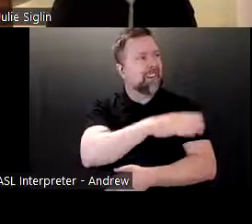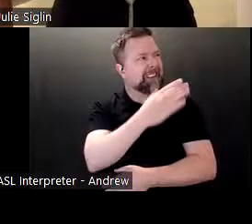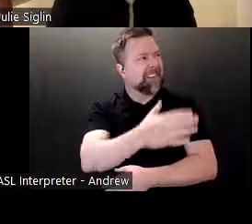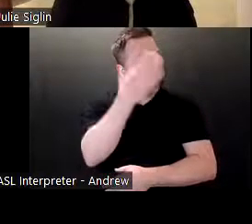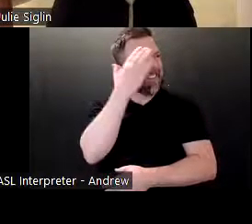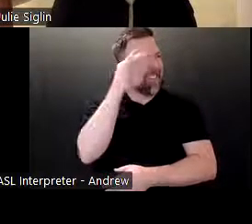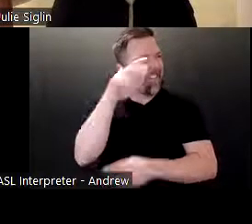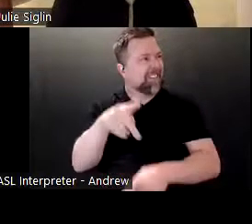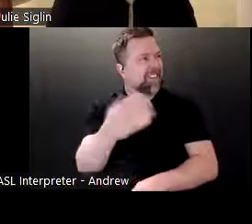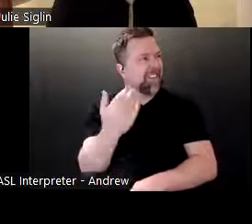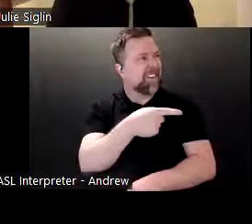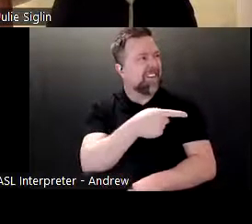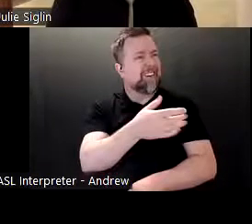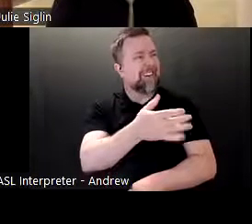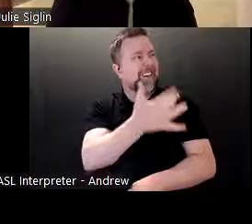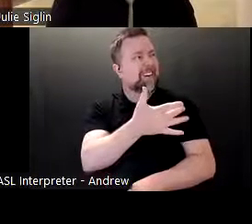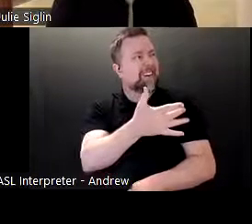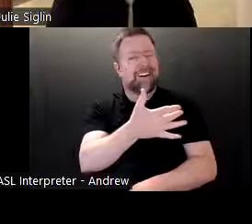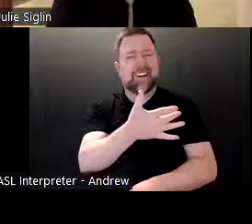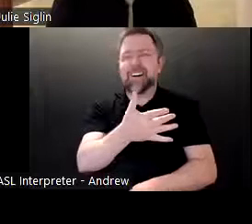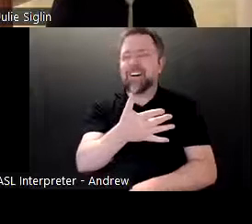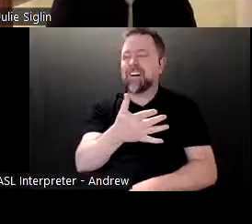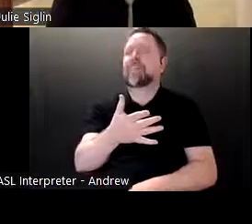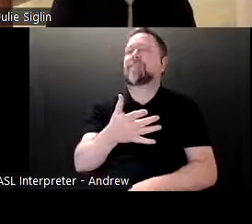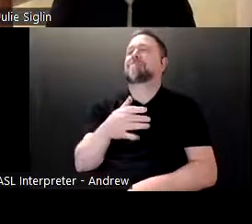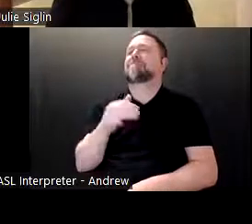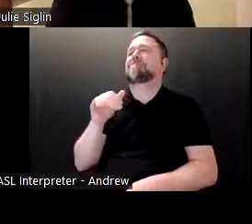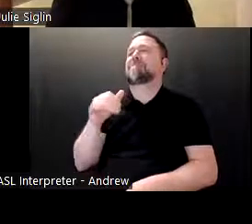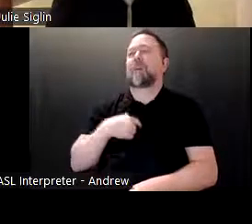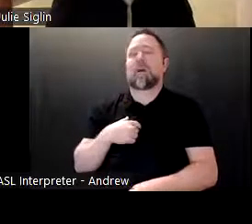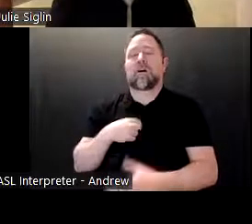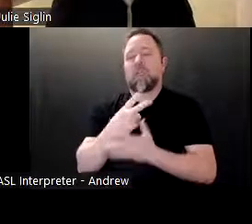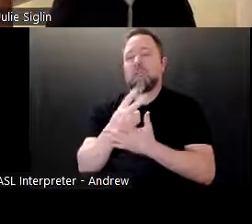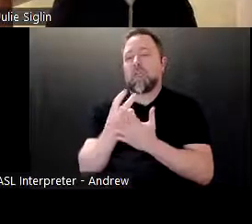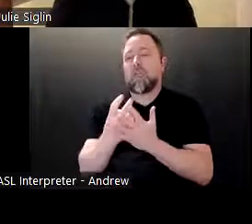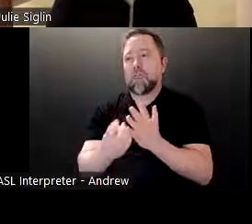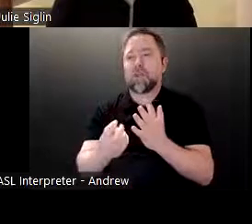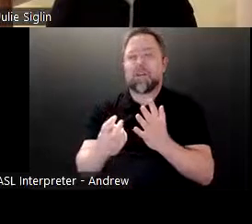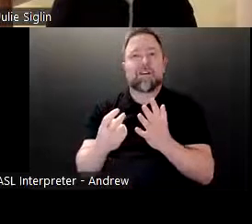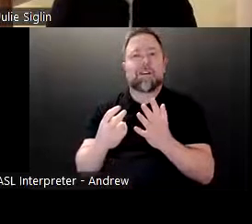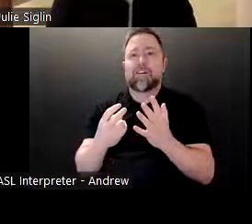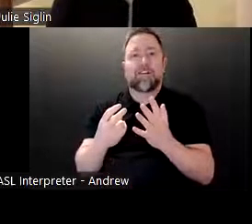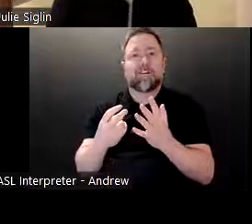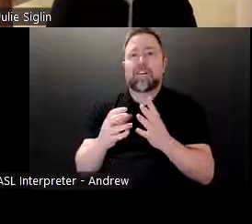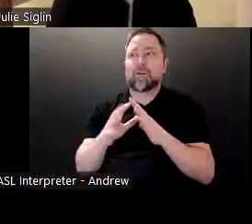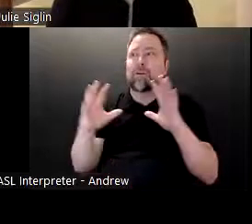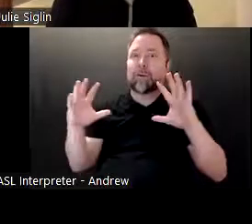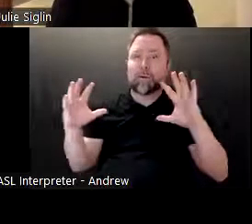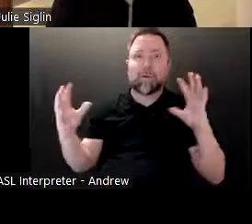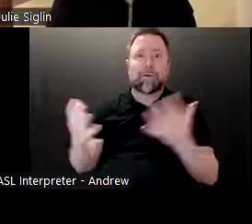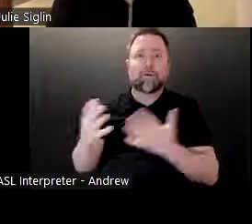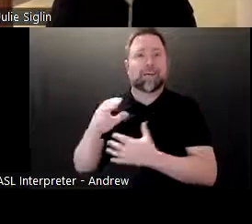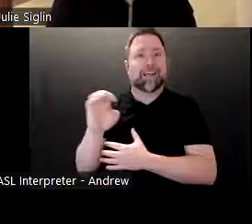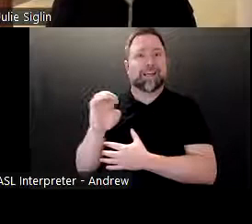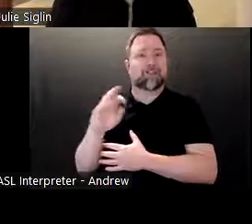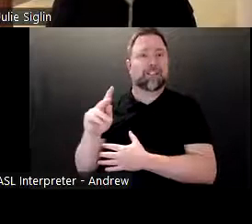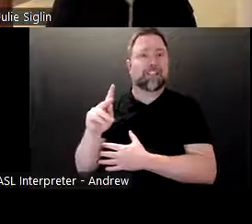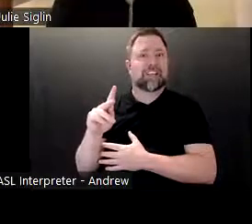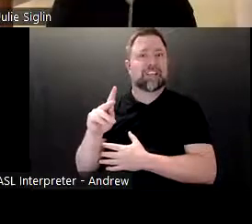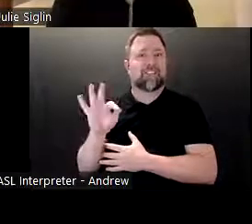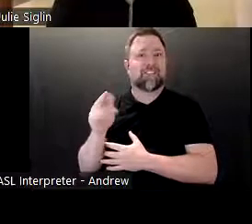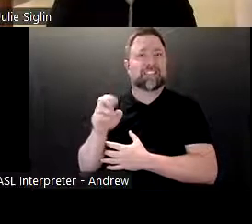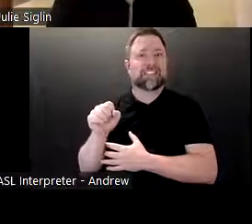this artist?" And I was immediately indoctrinated into the widespread circle of Esherick fans among those who work